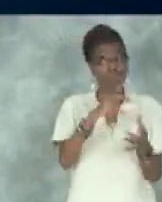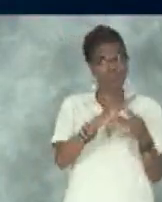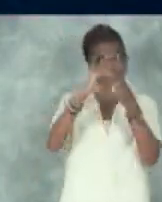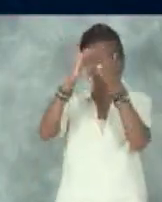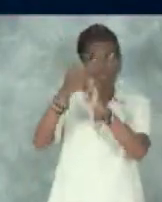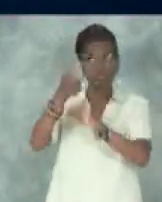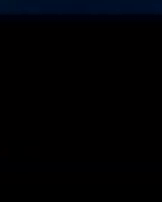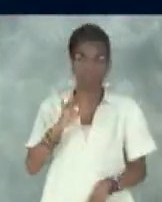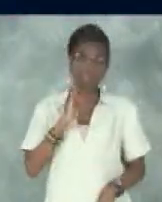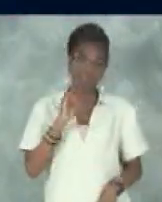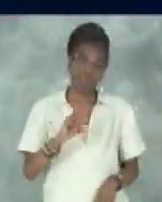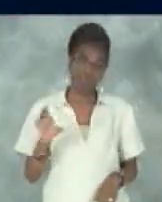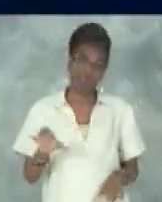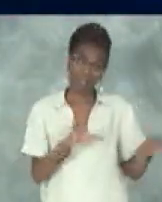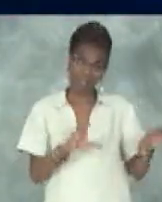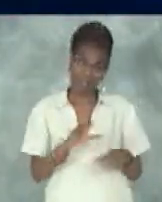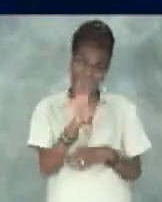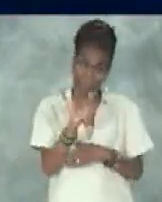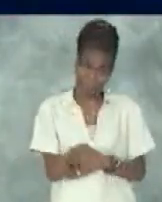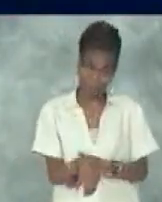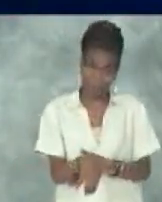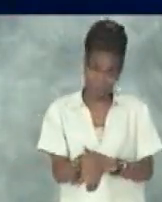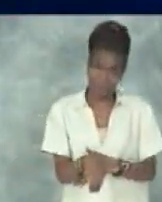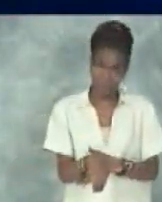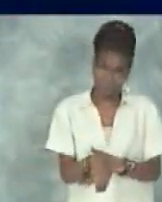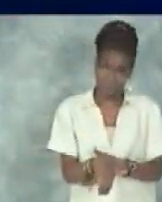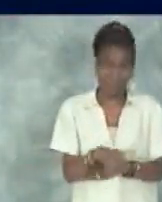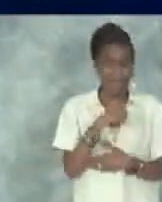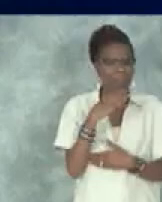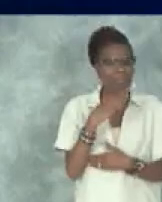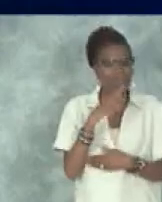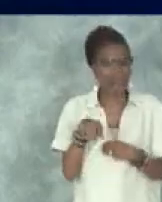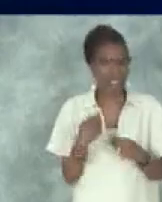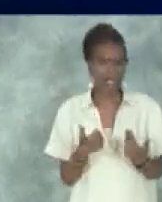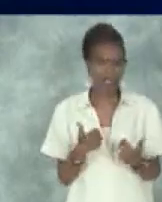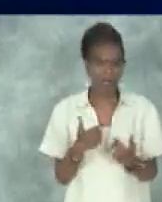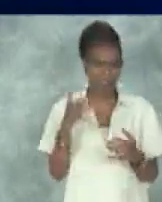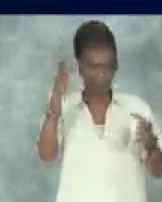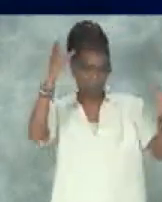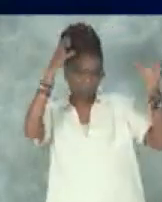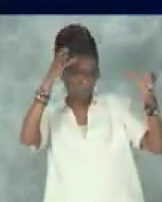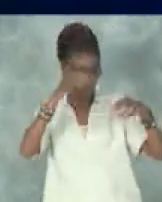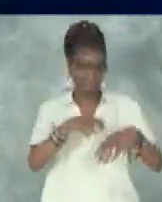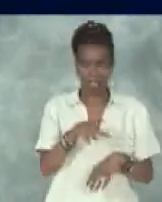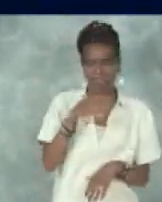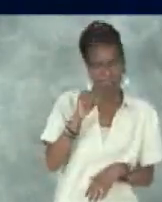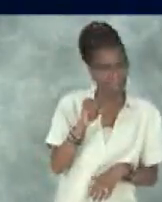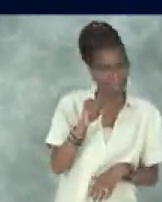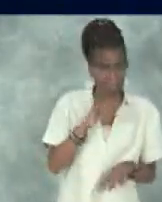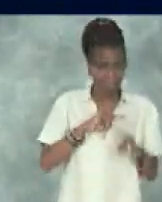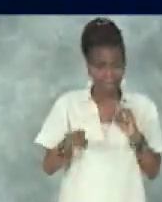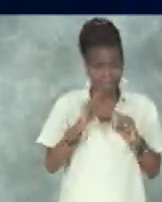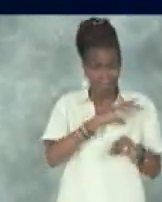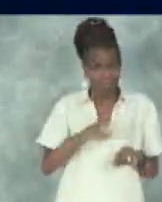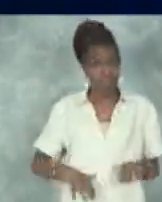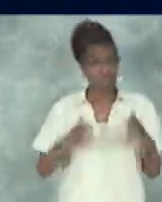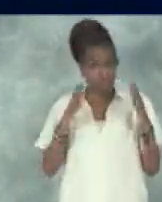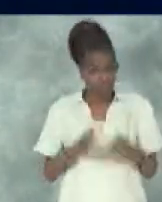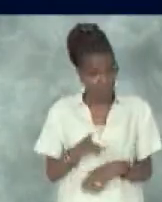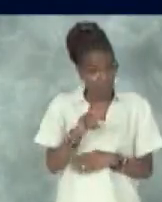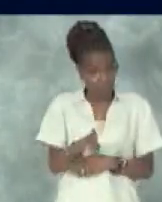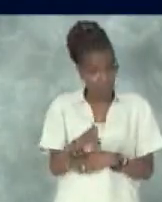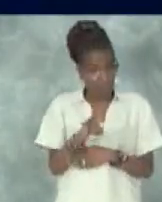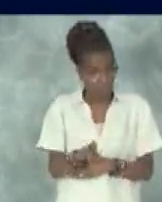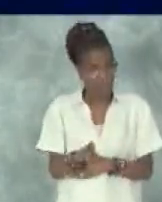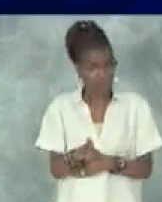ought to act like it. If you are a child of God, I'm not talking about arrogance, but the gait of a Christian ought to be the